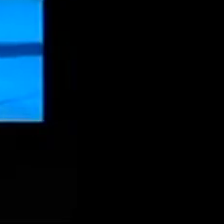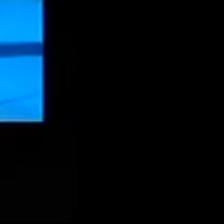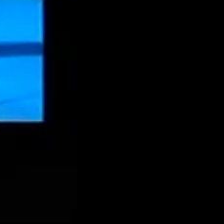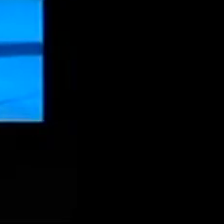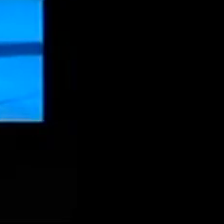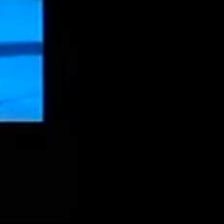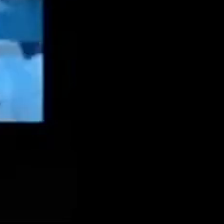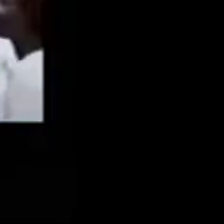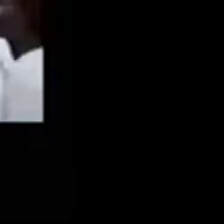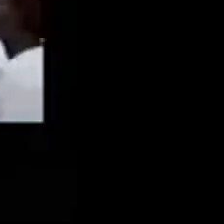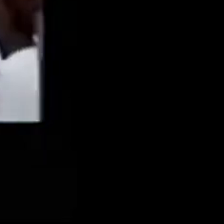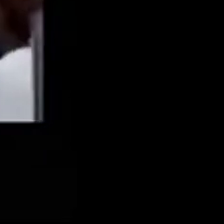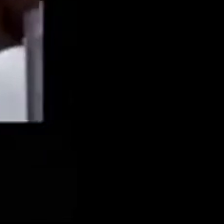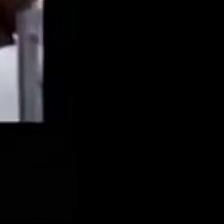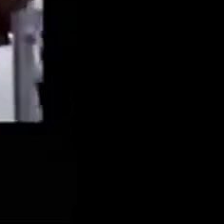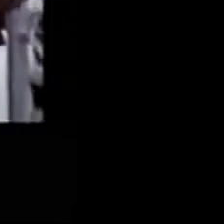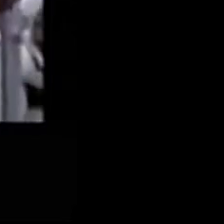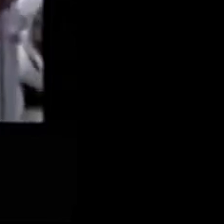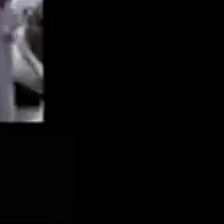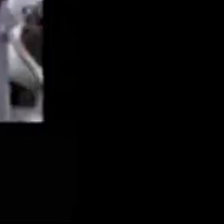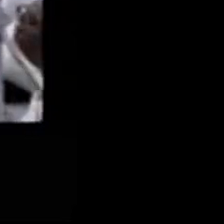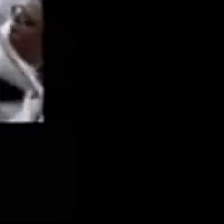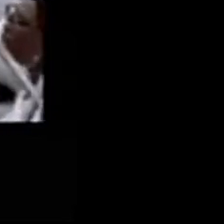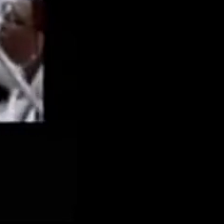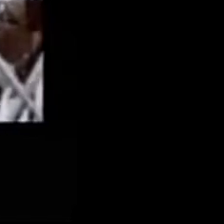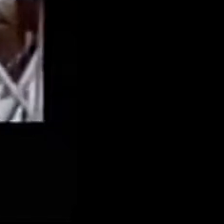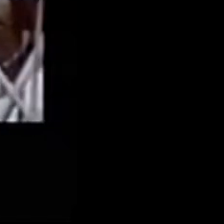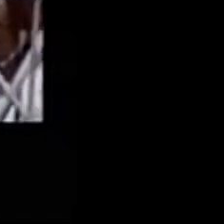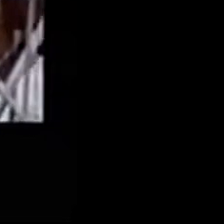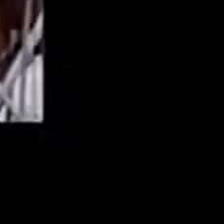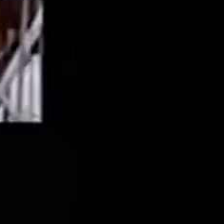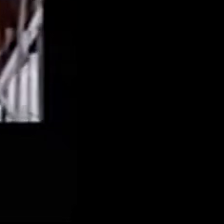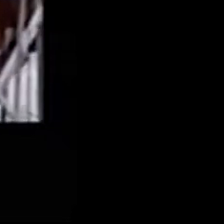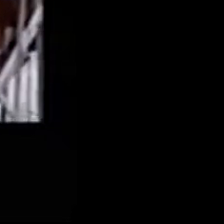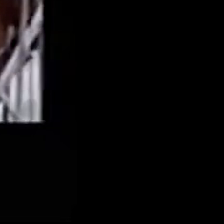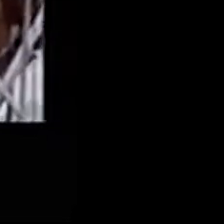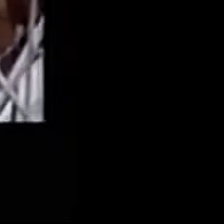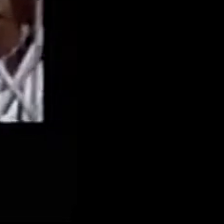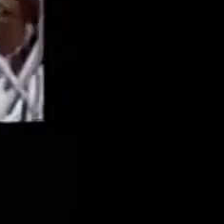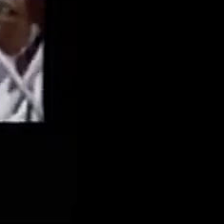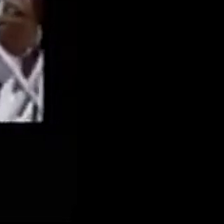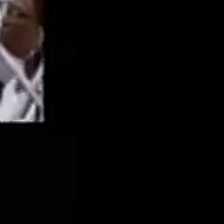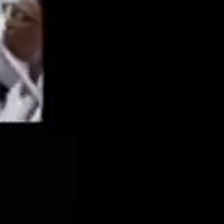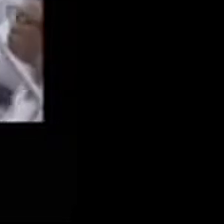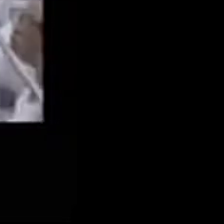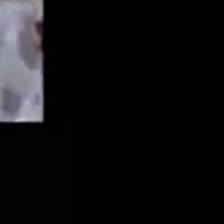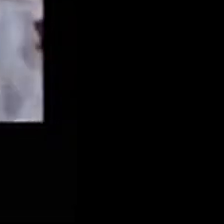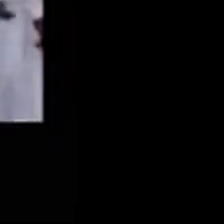for me.